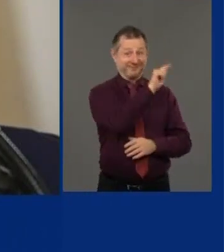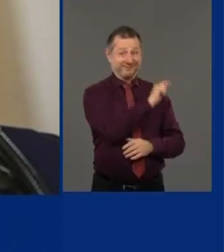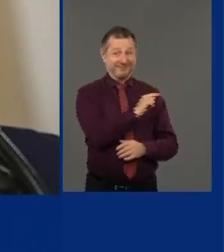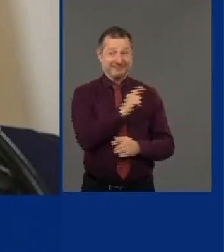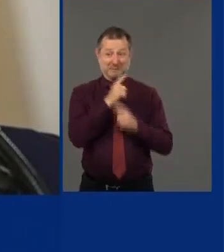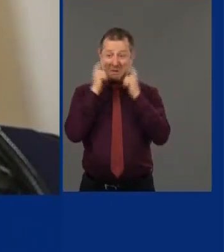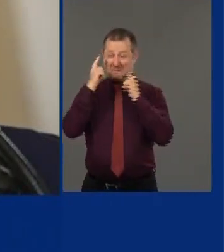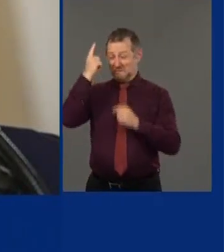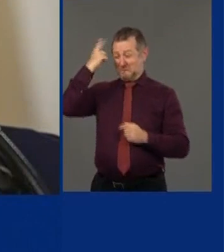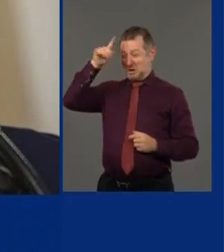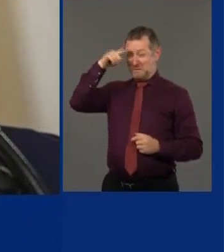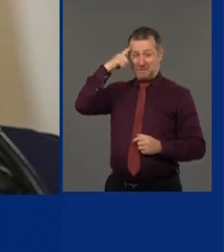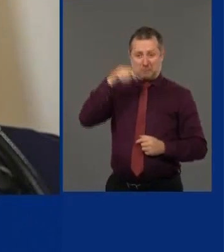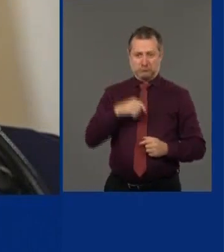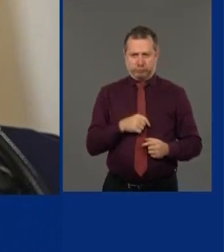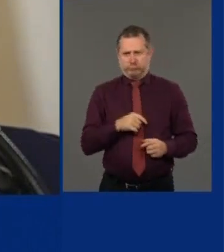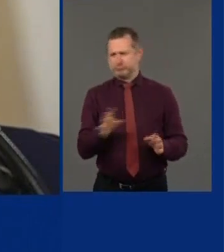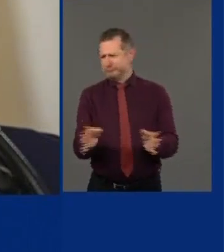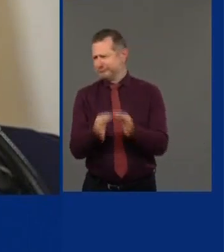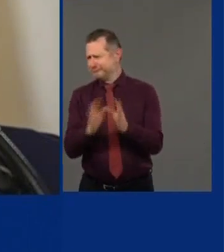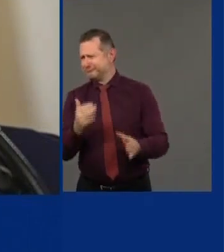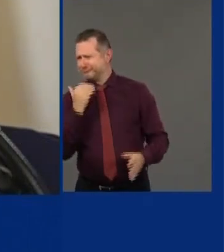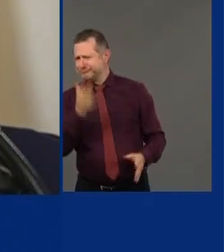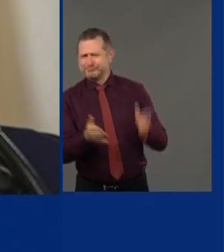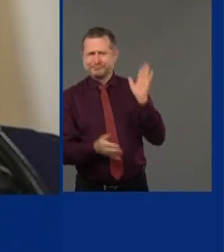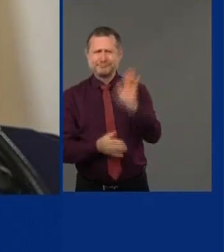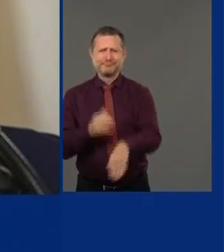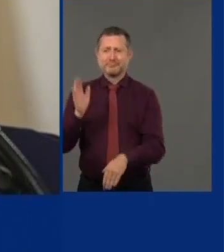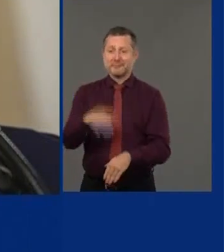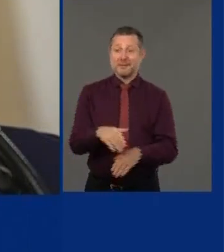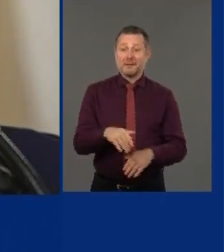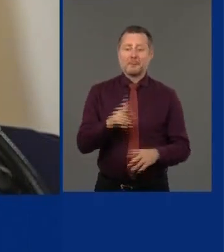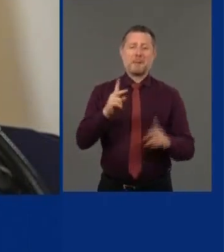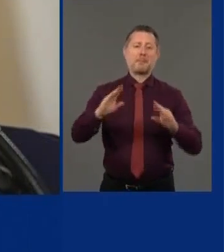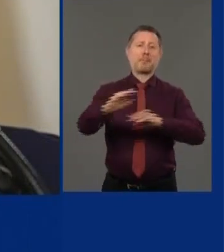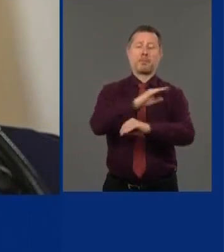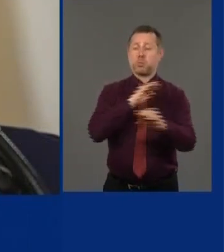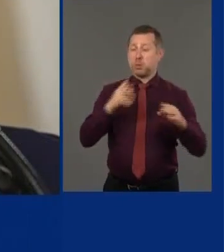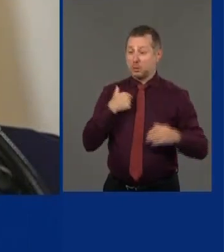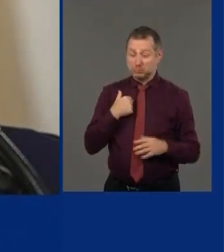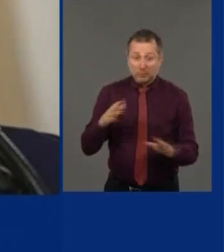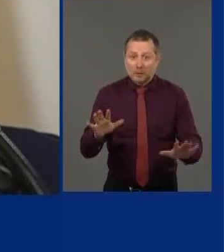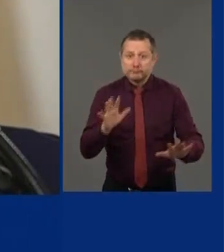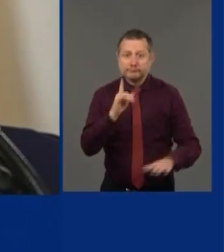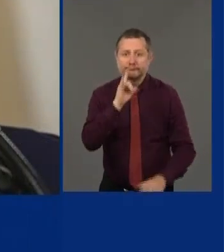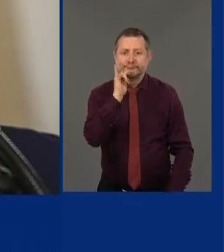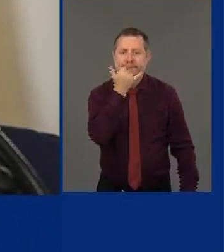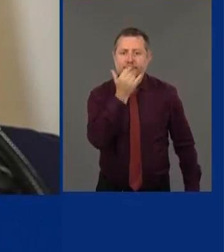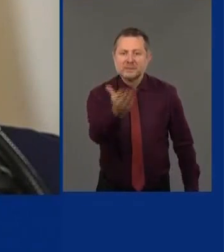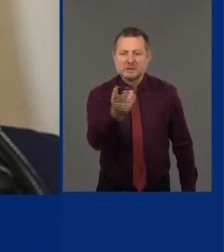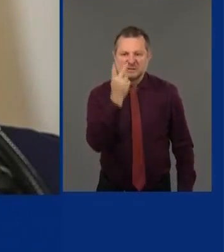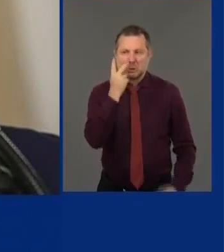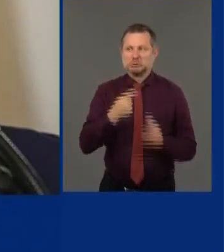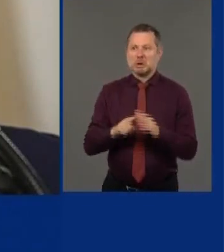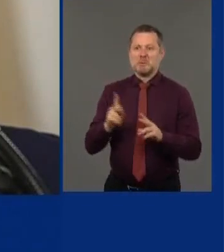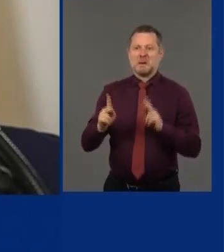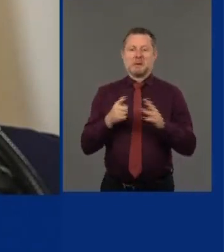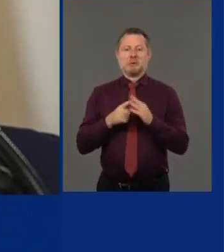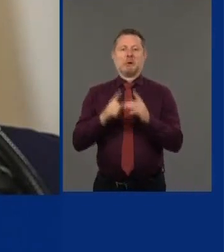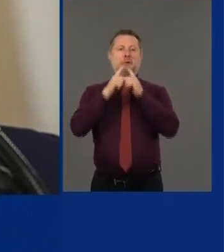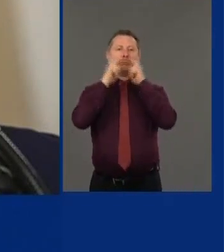masks don't work, all the political nonsense we heard. Now they're doing a 180, and you have the same states now